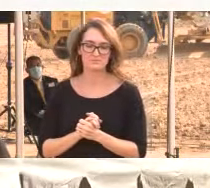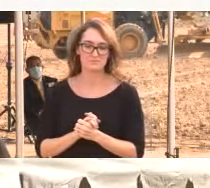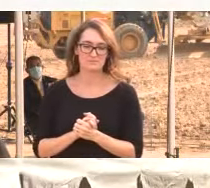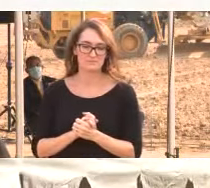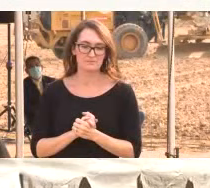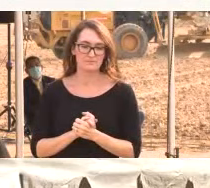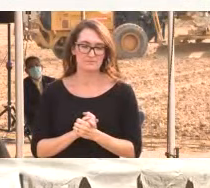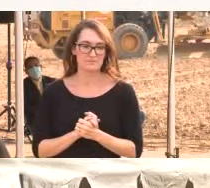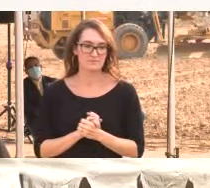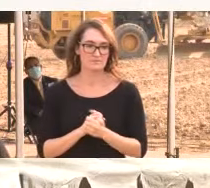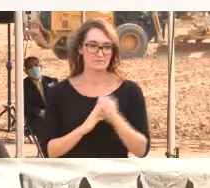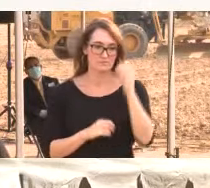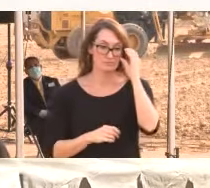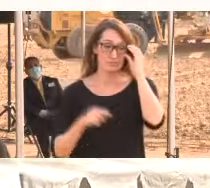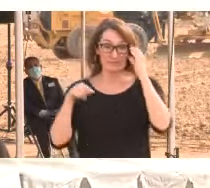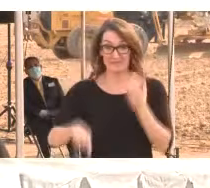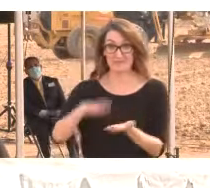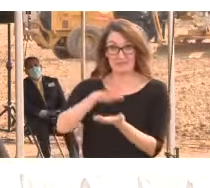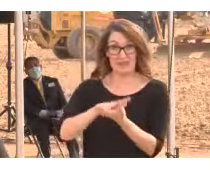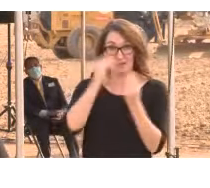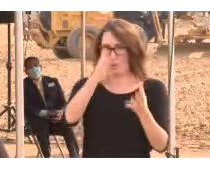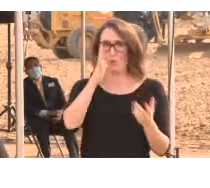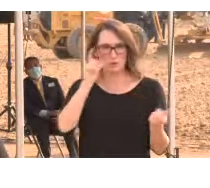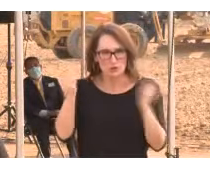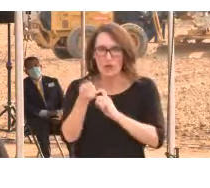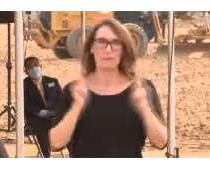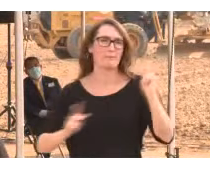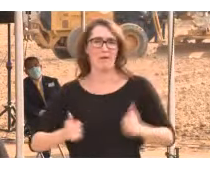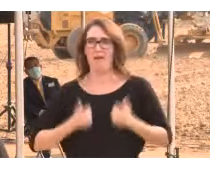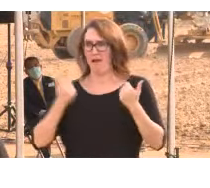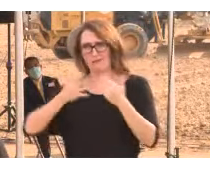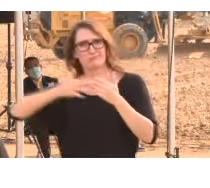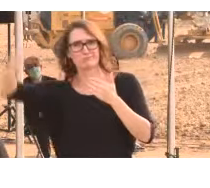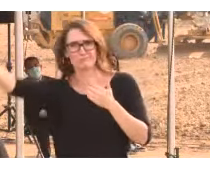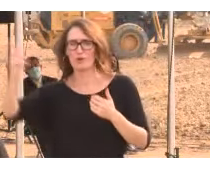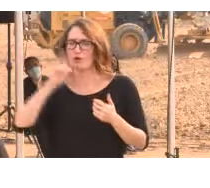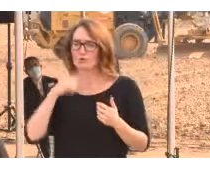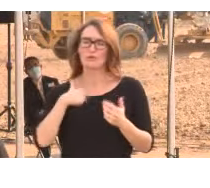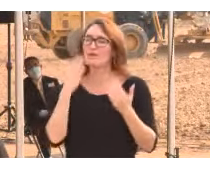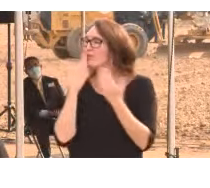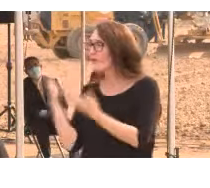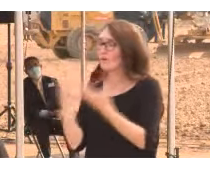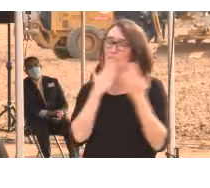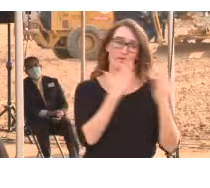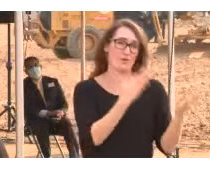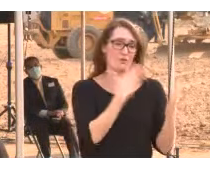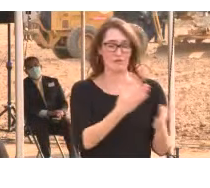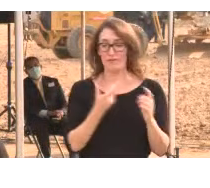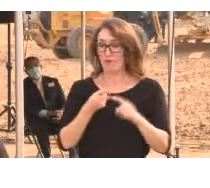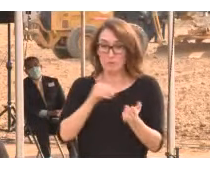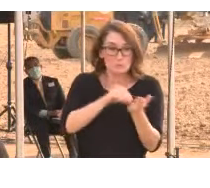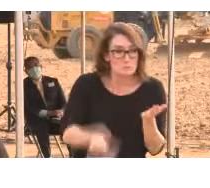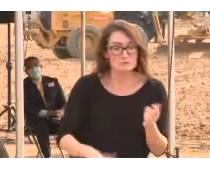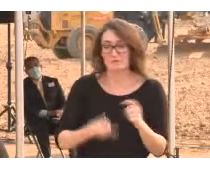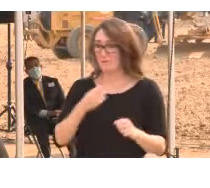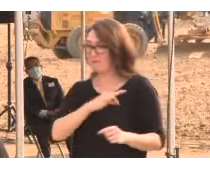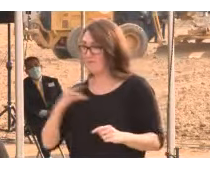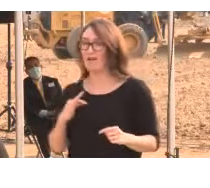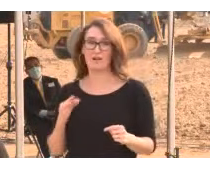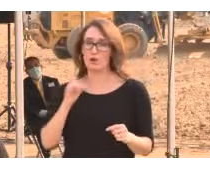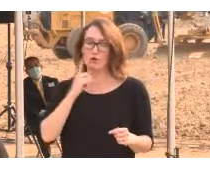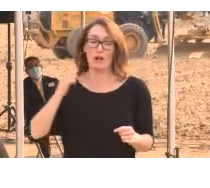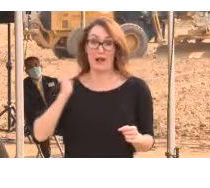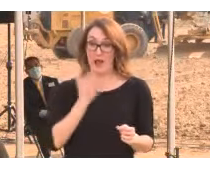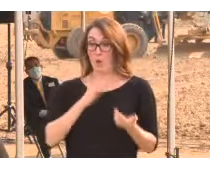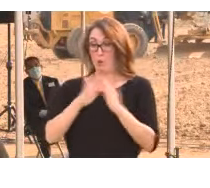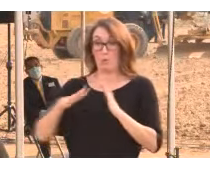This campus will change lives for decades to come. And thank you on behalf of the students and faculty of Fresno City College. Our